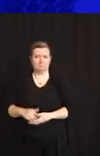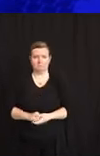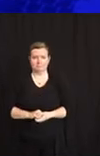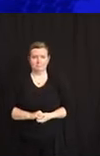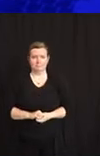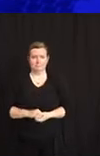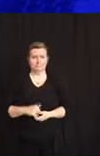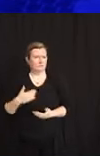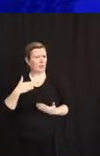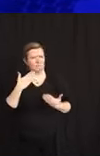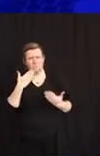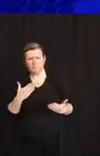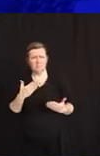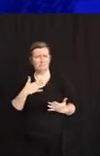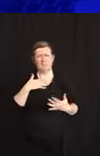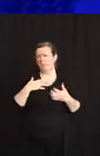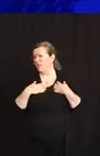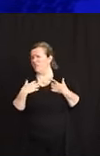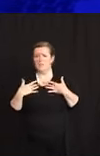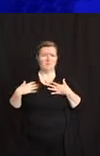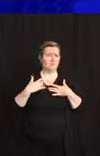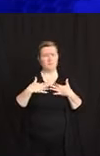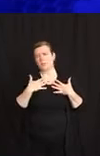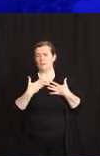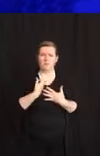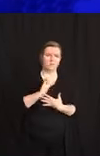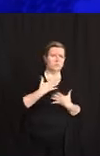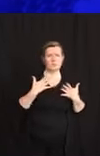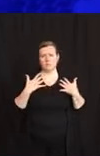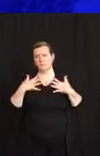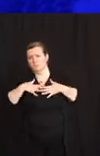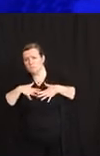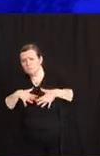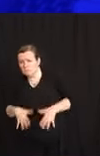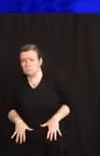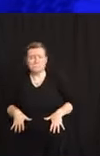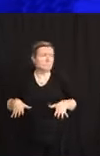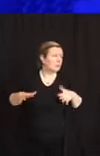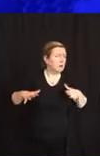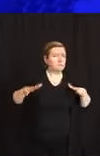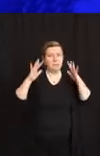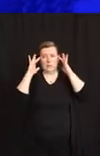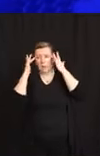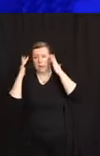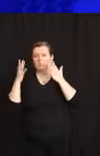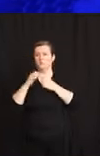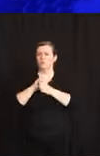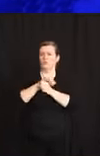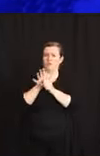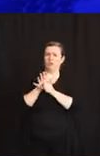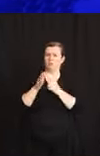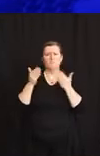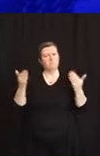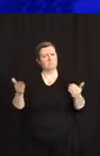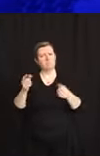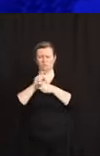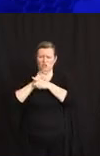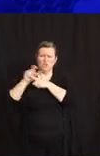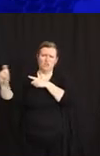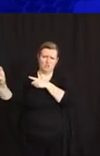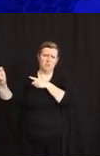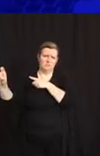that if anybody's struggling with the depression or anxiety because of this virus, that you take the time to call those